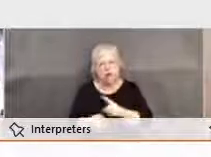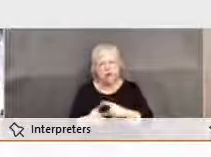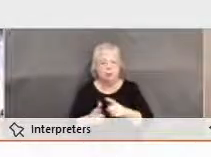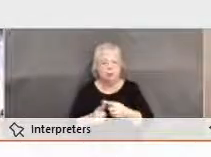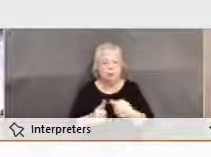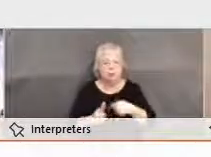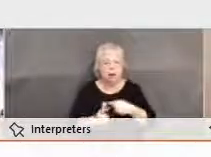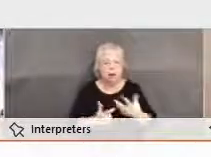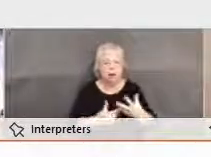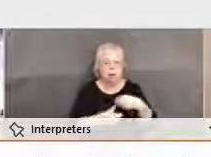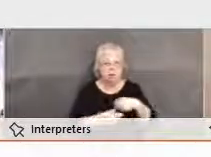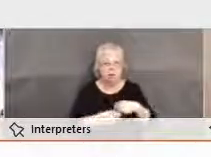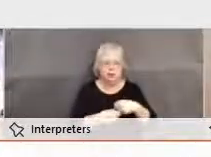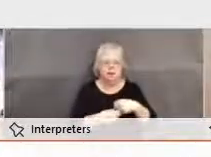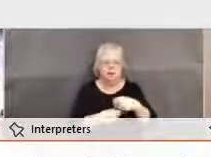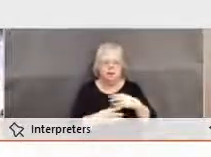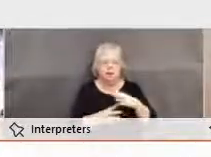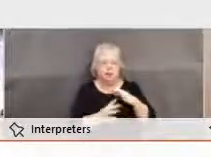United Healthcare.